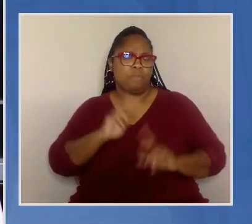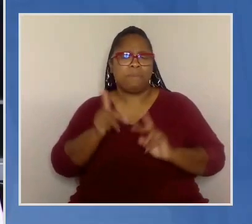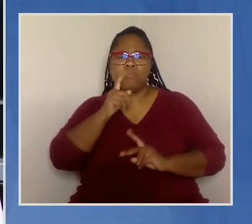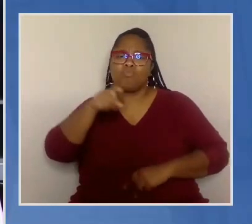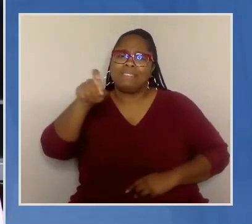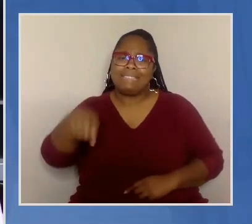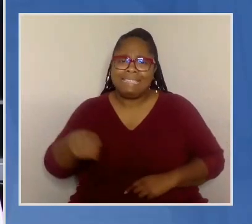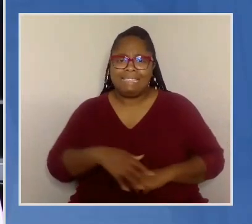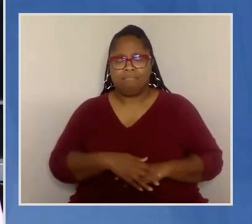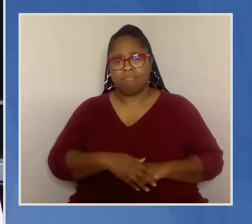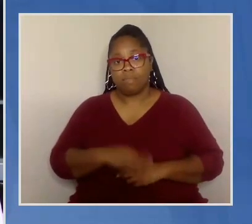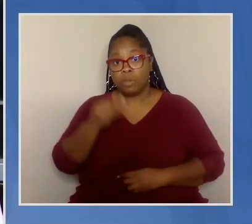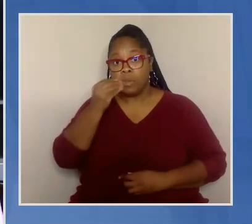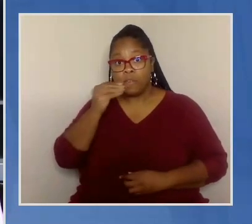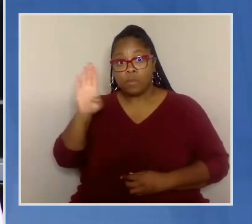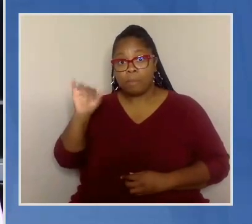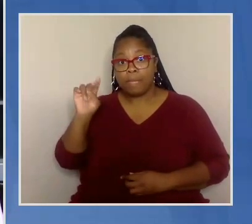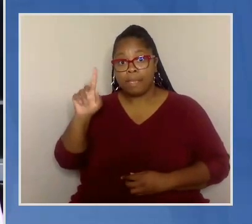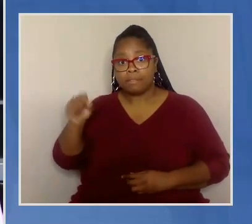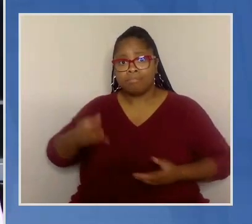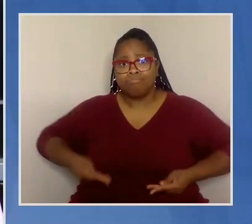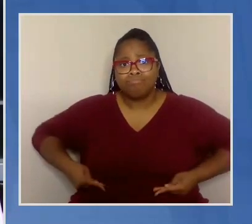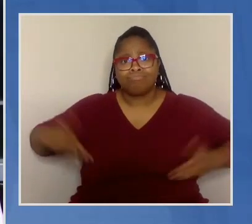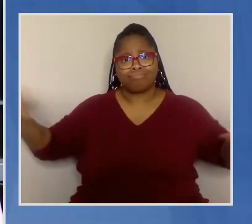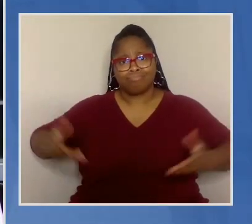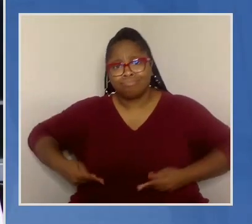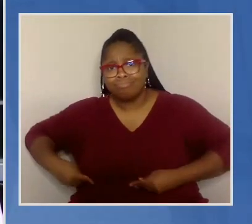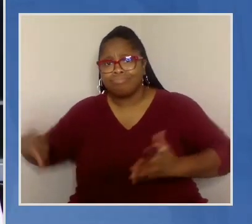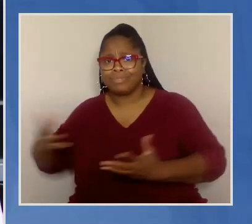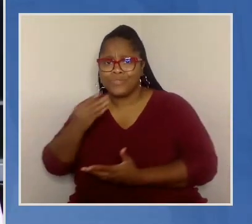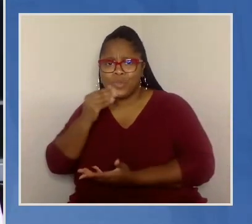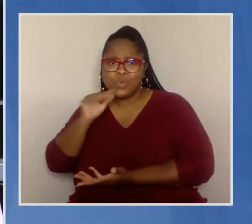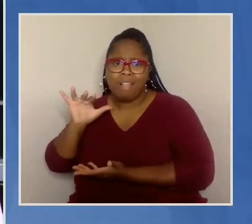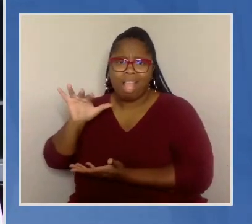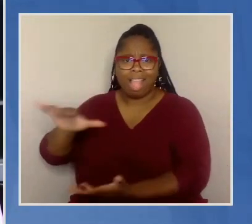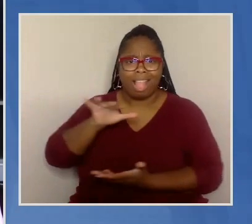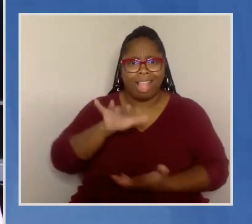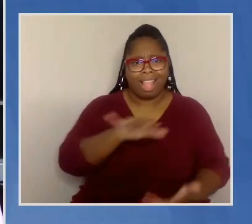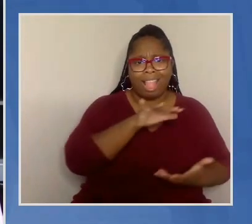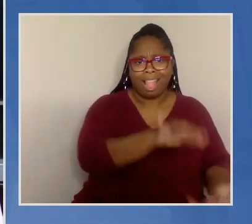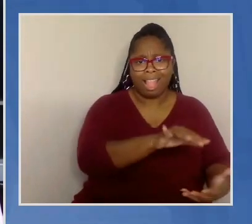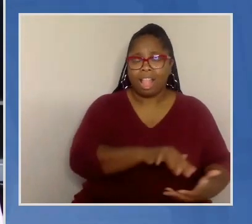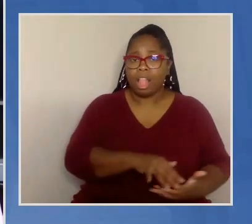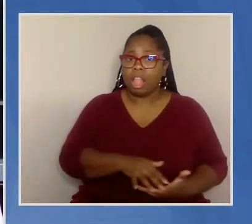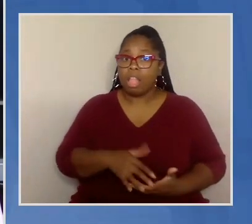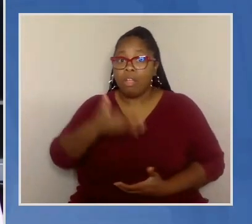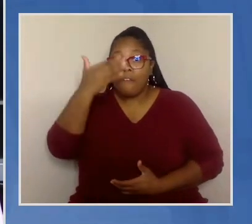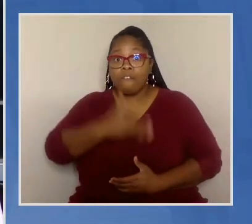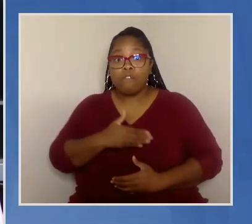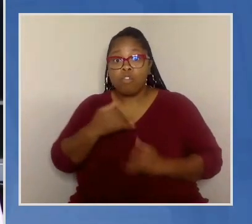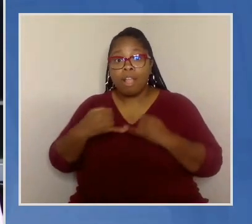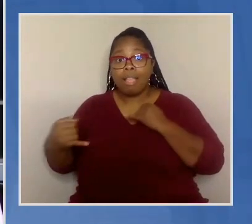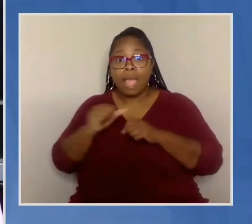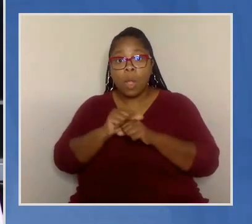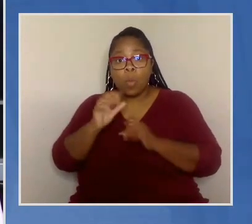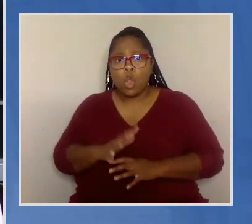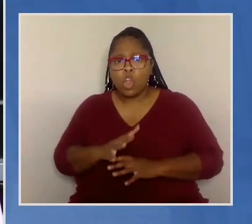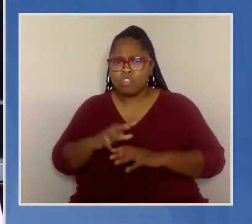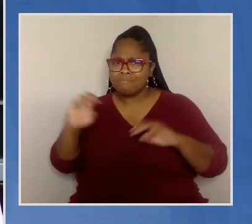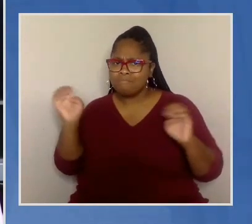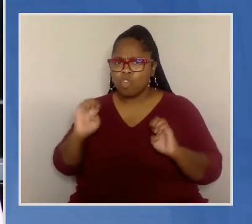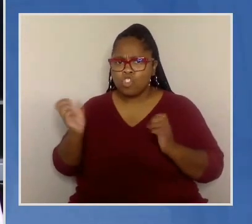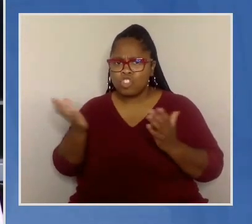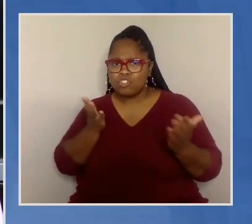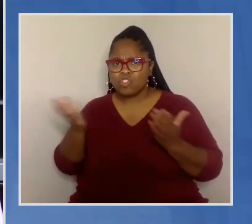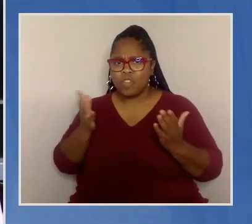vulnerable. Food banks are giving away food in record numbers. Frontline workers are going above and